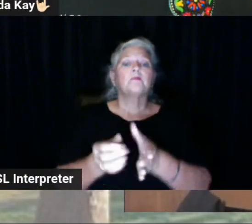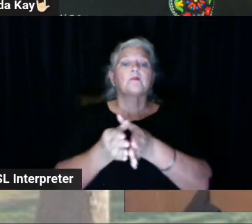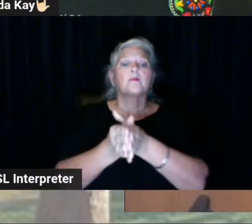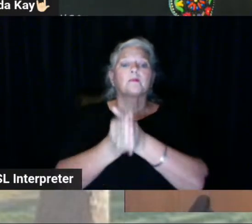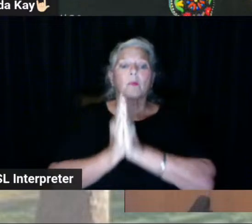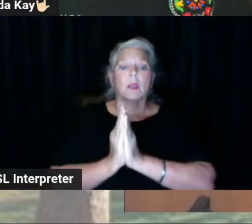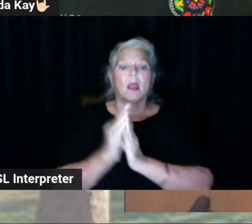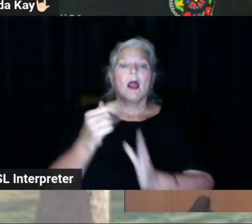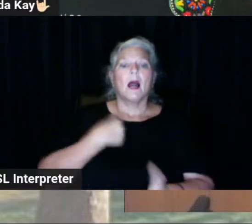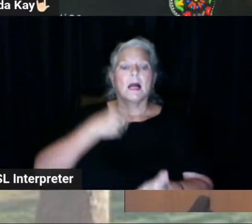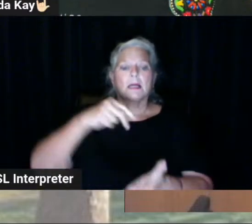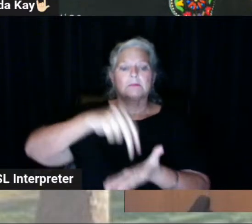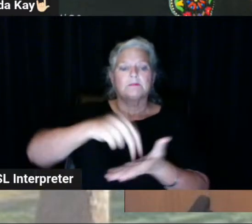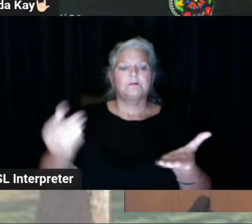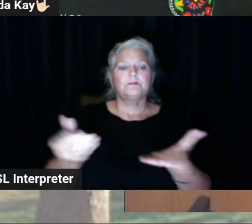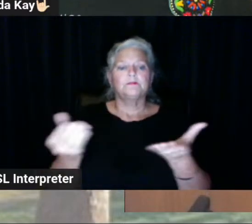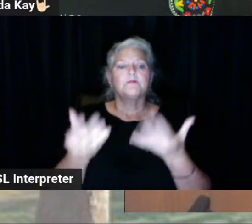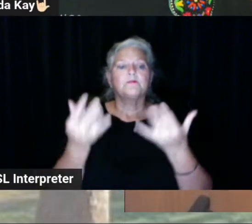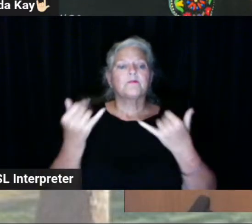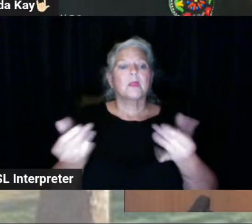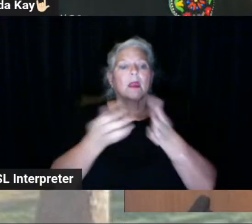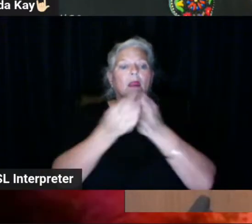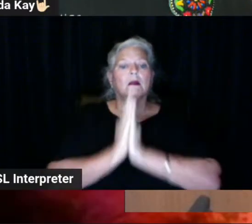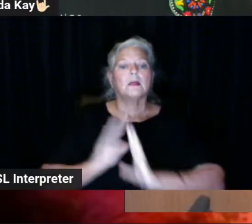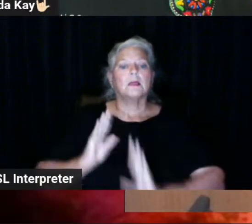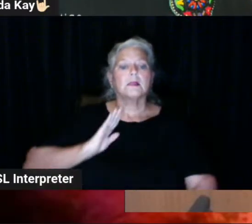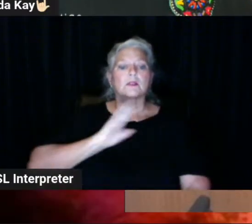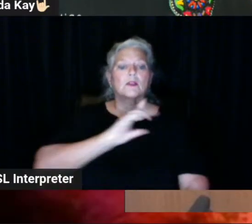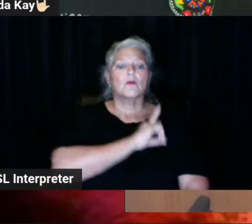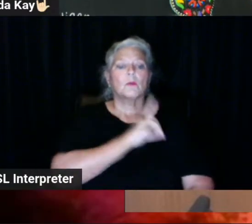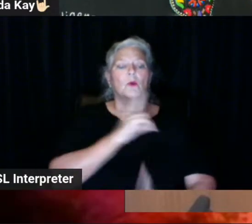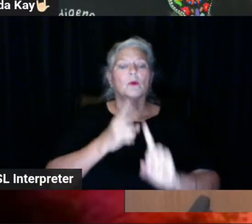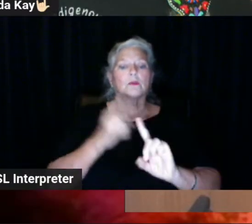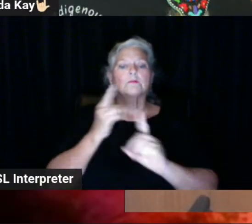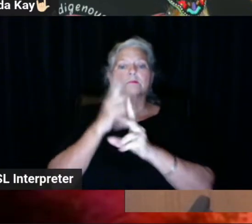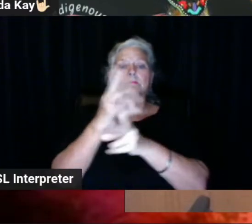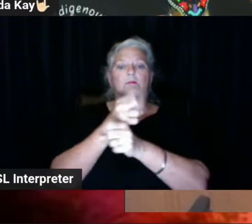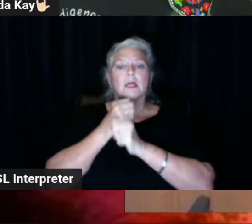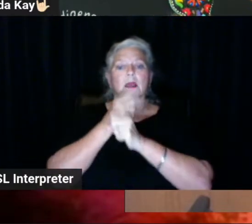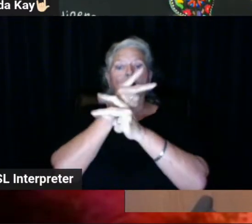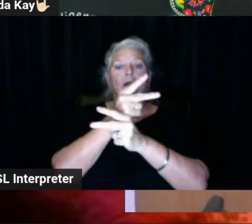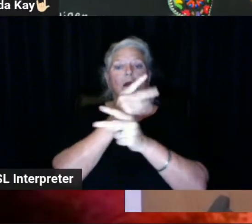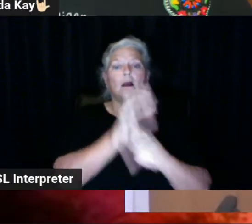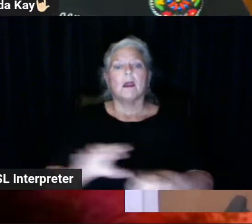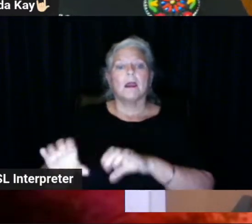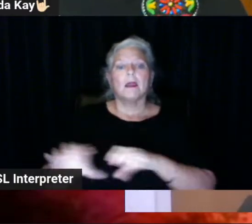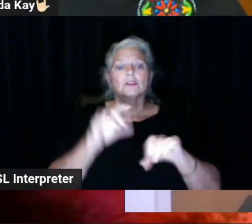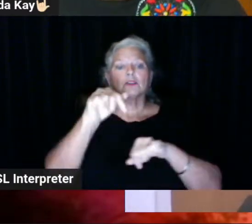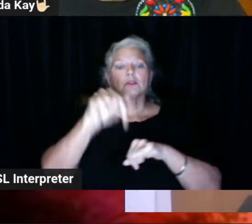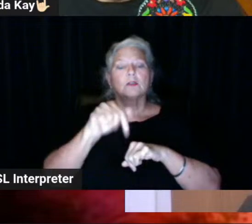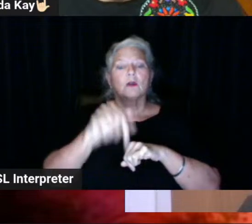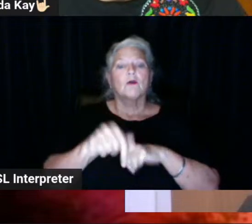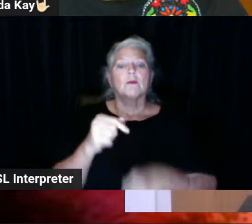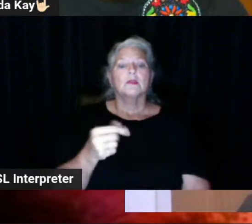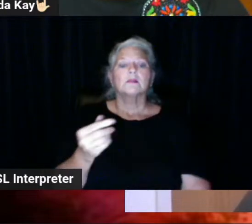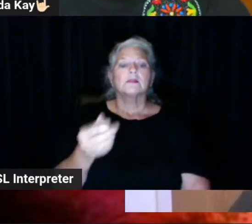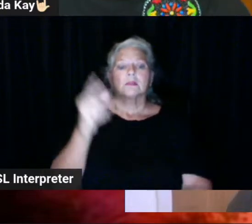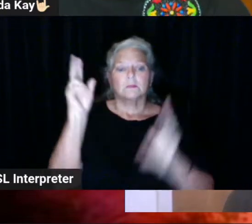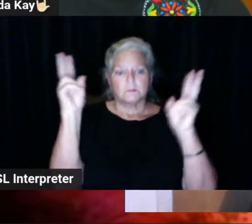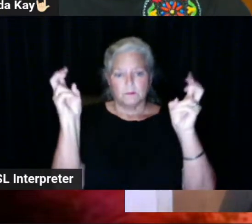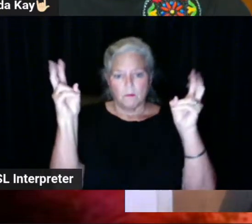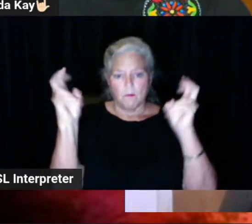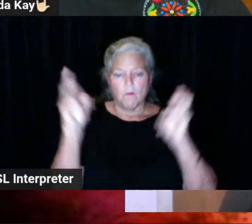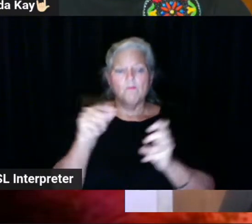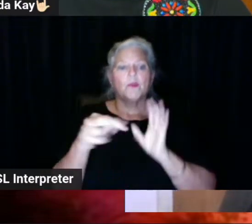board to take action on this matter. You represent the town and all the citizens, not just the ones who voted for you.